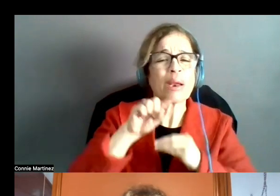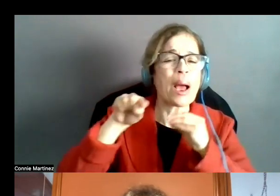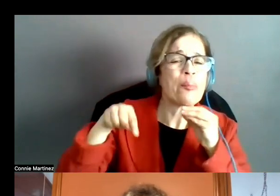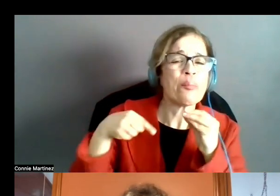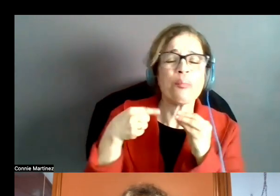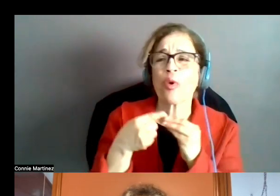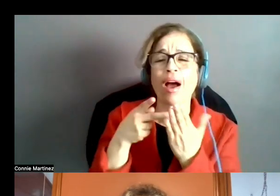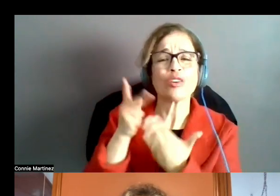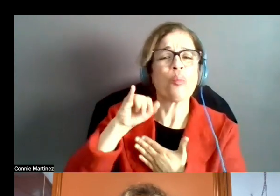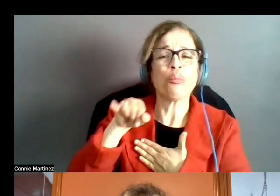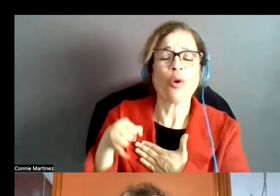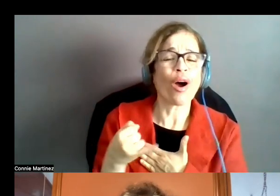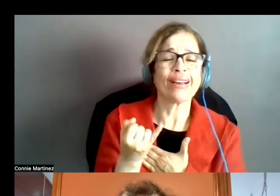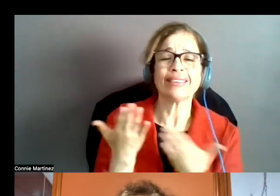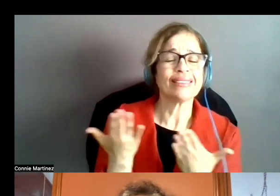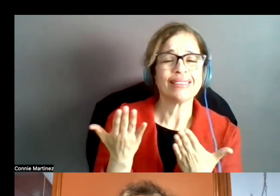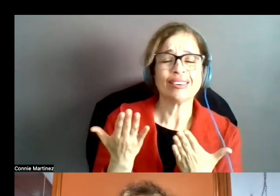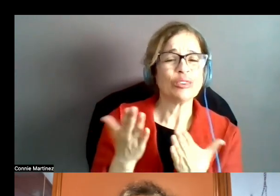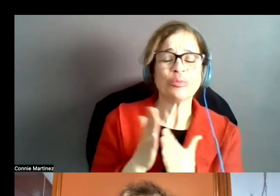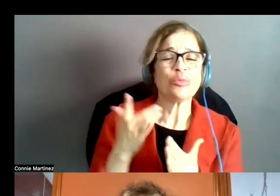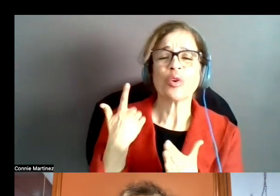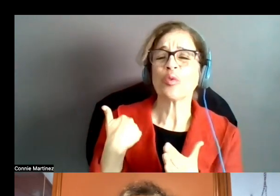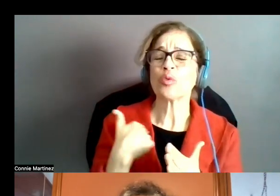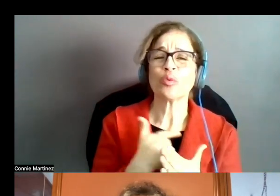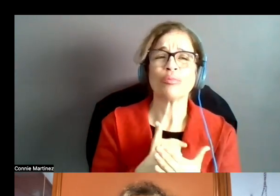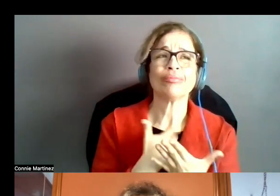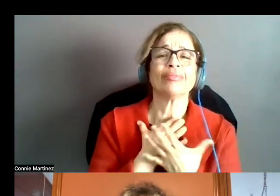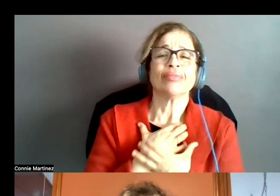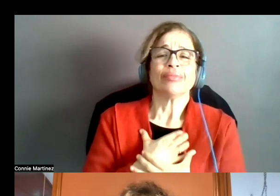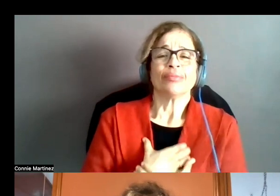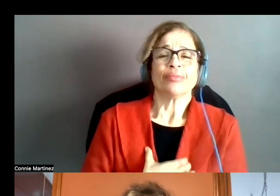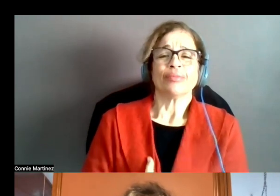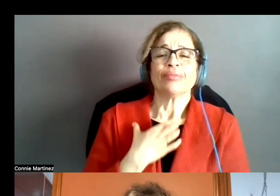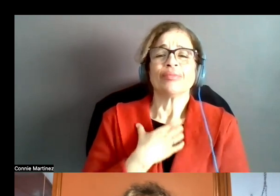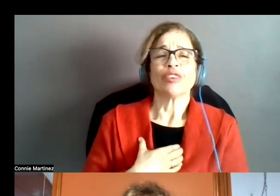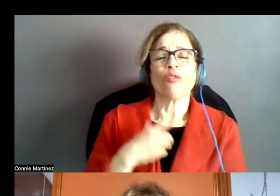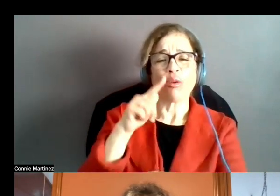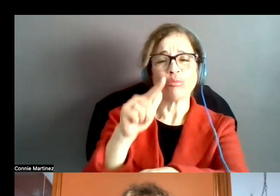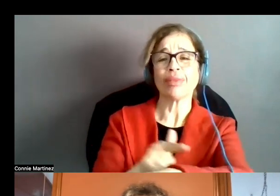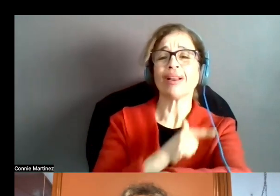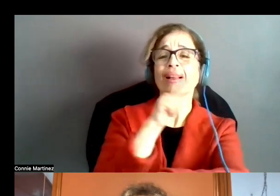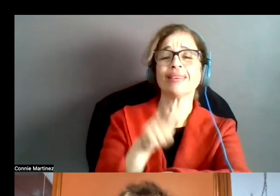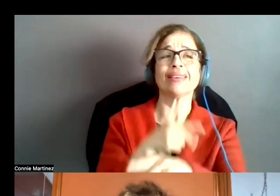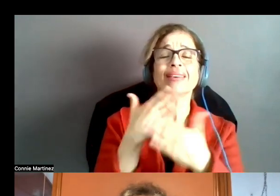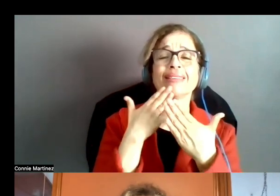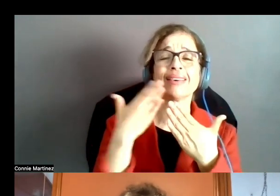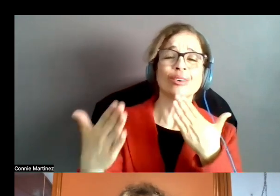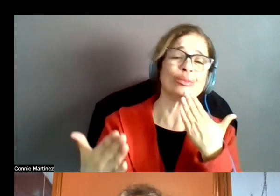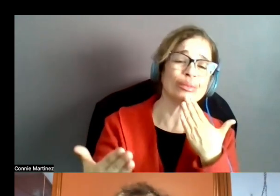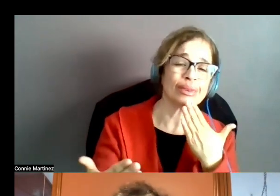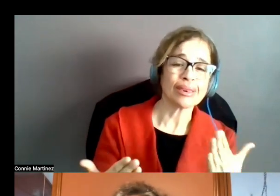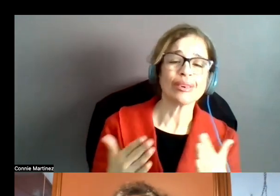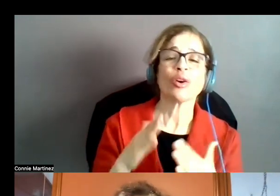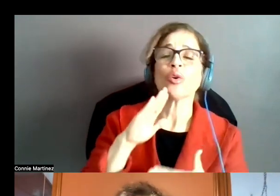project that we've been driving for quite a while. So thank you.